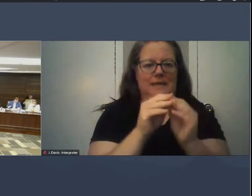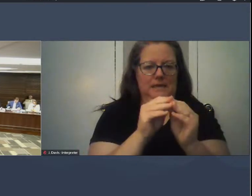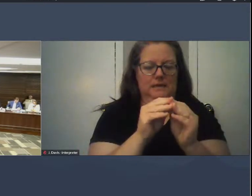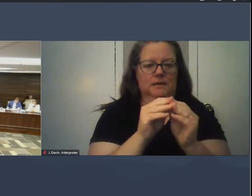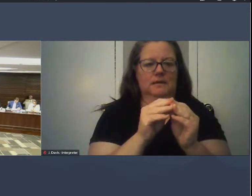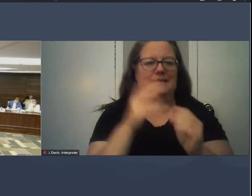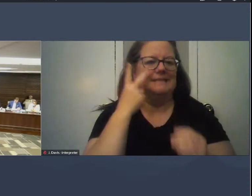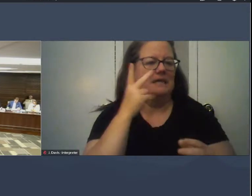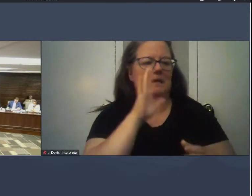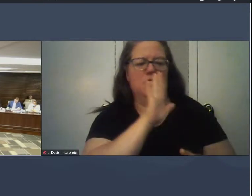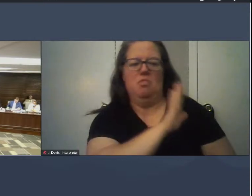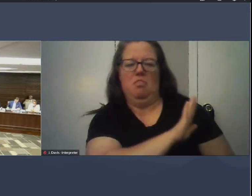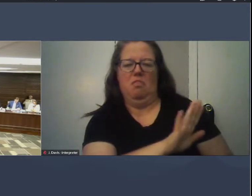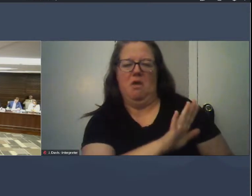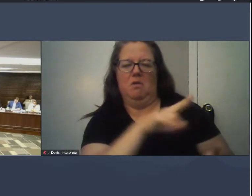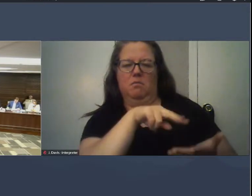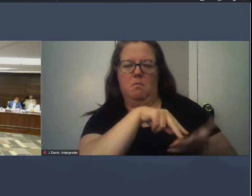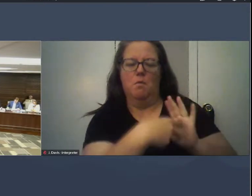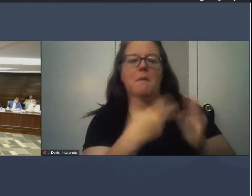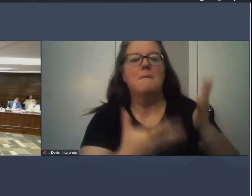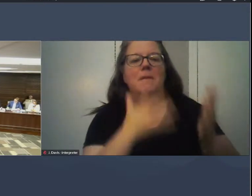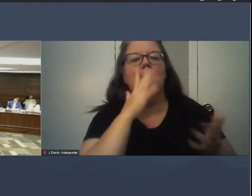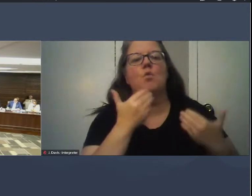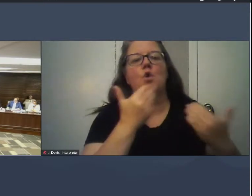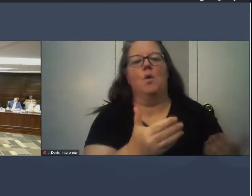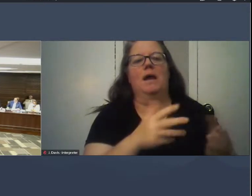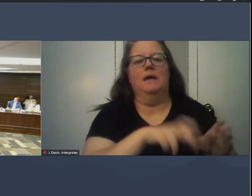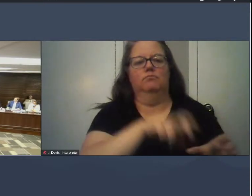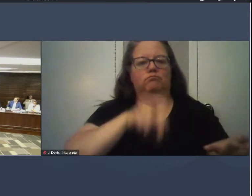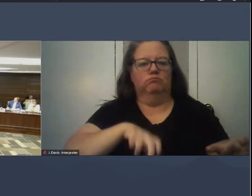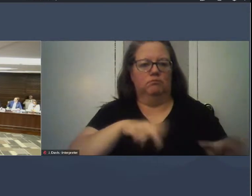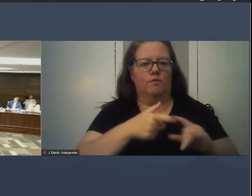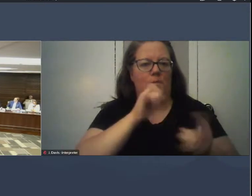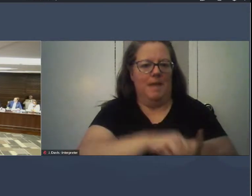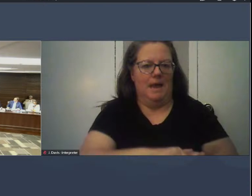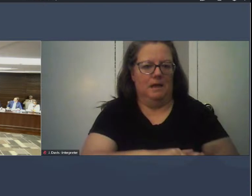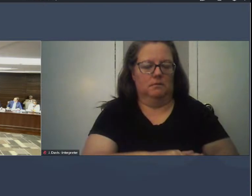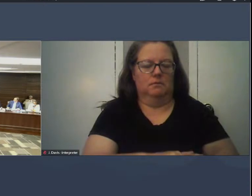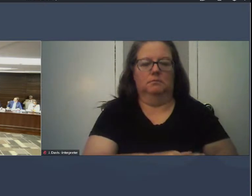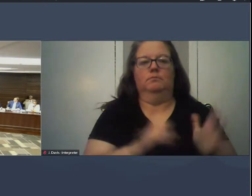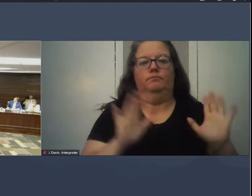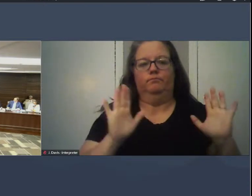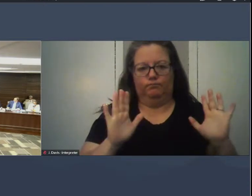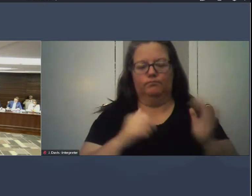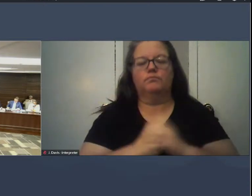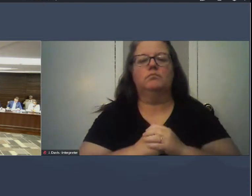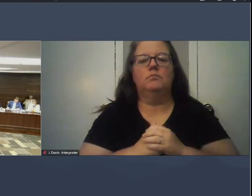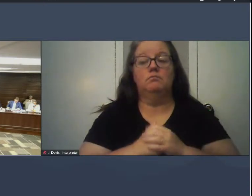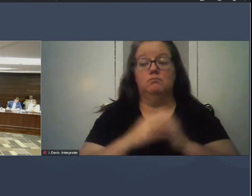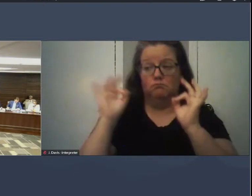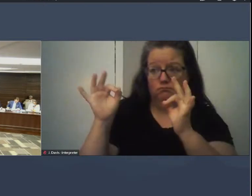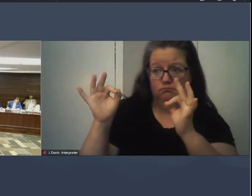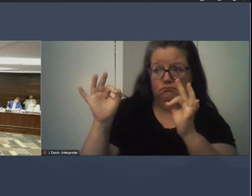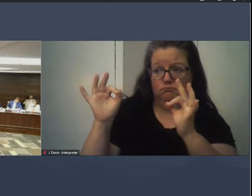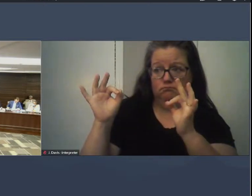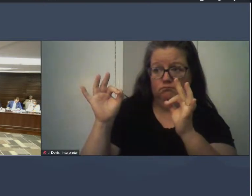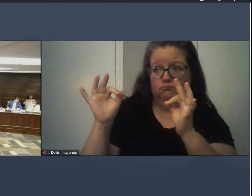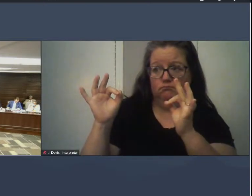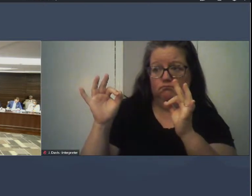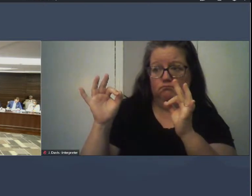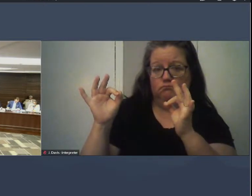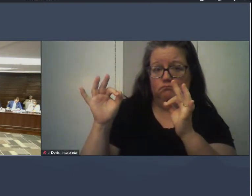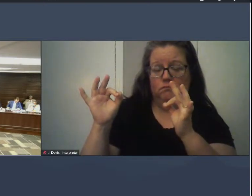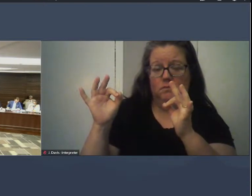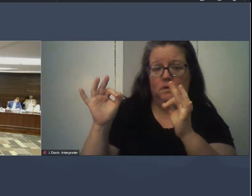their intentions, because they may withdraw it, and if not, Councilman, I'll hold it. Fair enough? Good to go? And